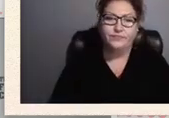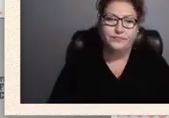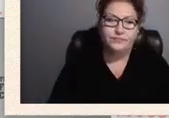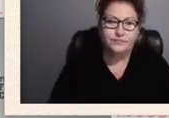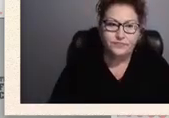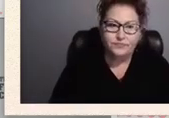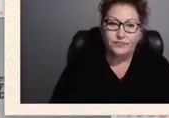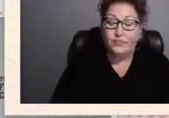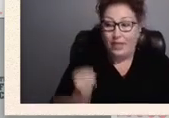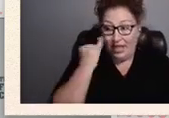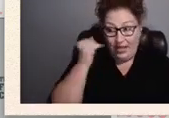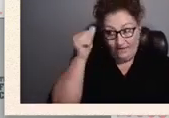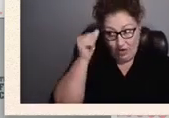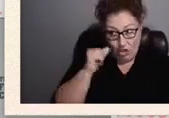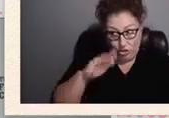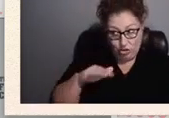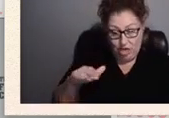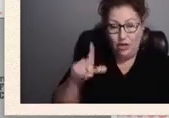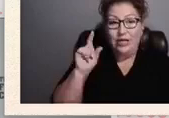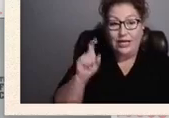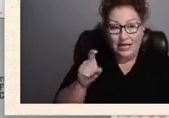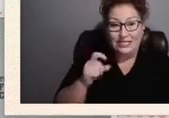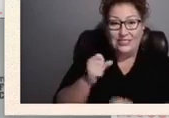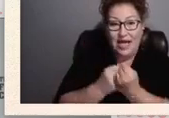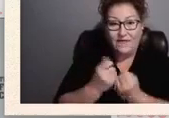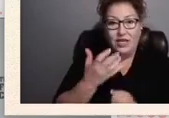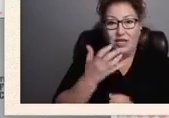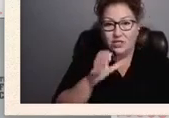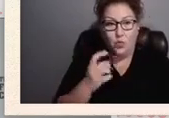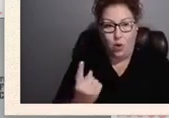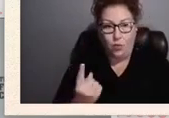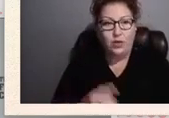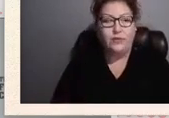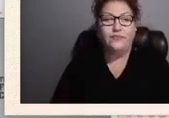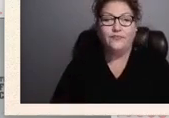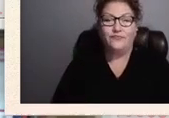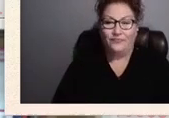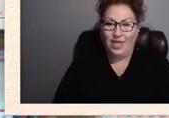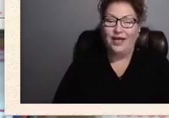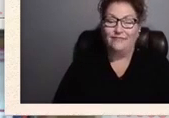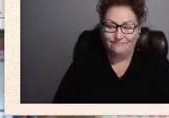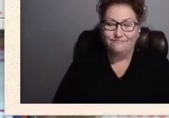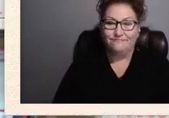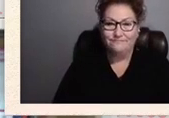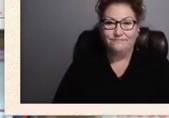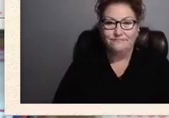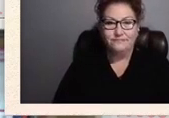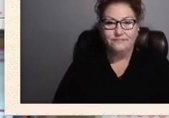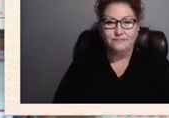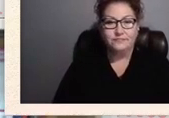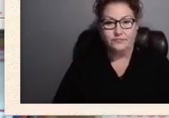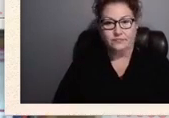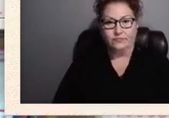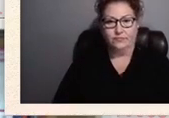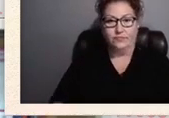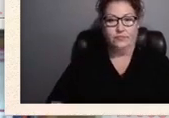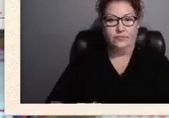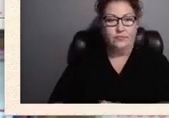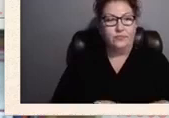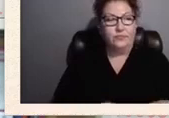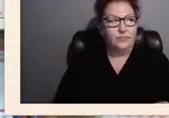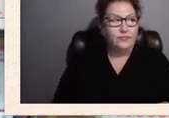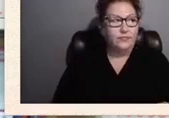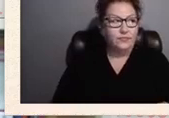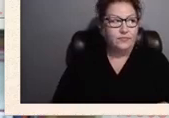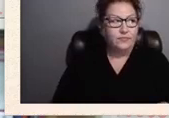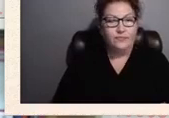If an adult child needs an advocate and does not want one. Oh, Needs that's a true. guardian advocate, yeah, but the person does not want one. What happens then?